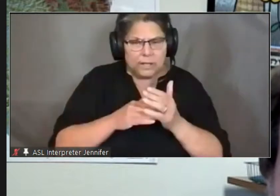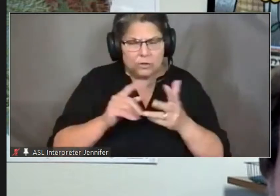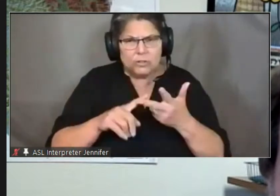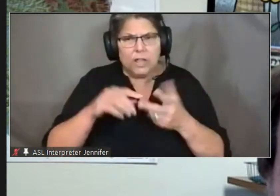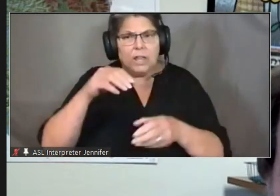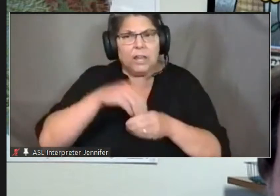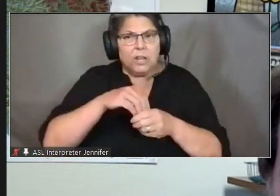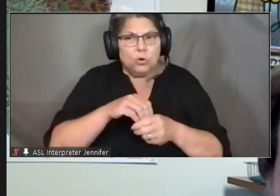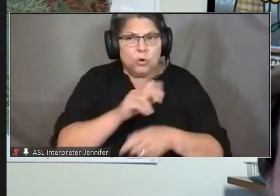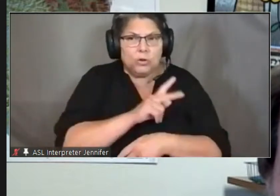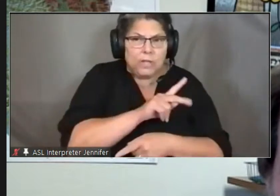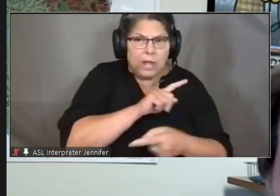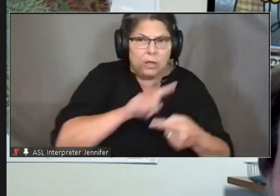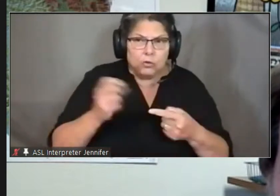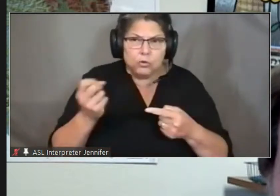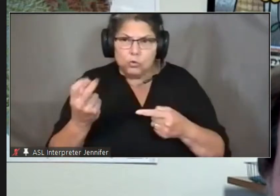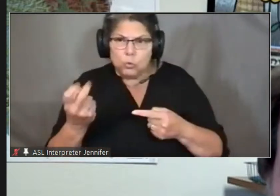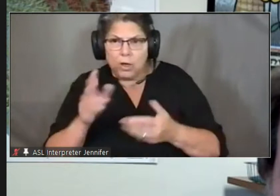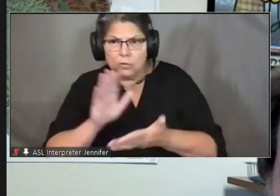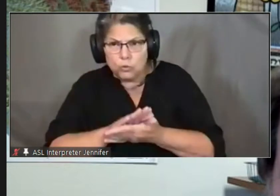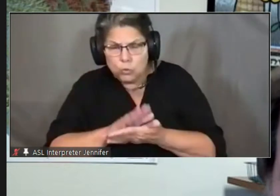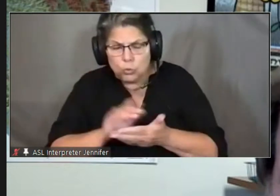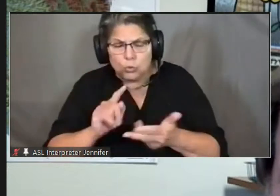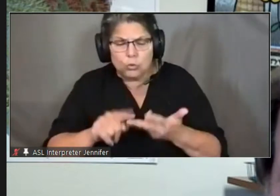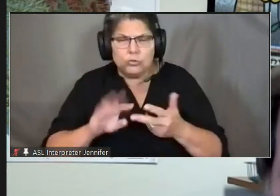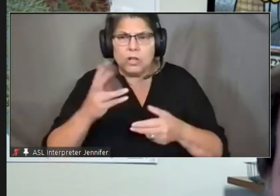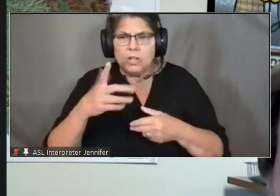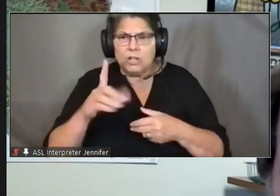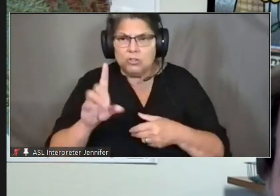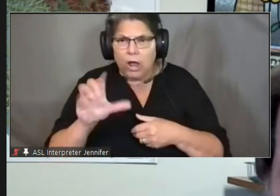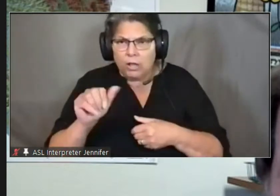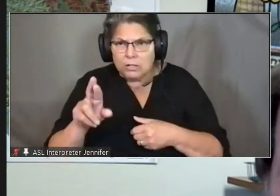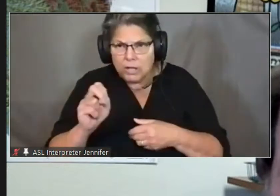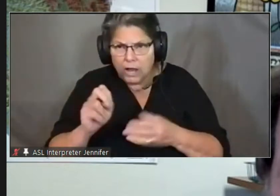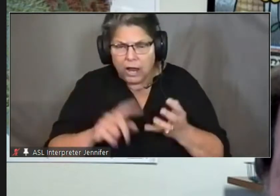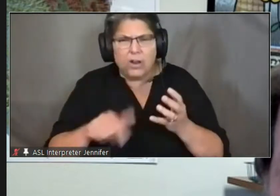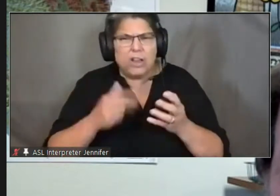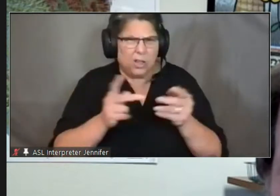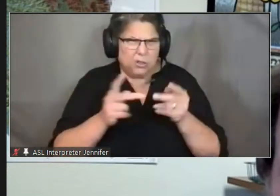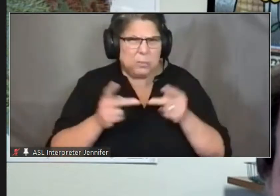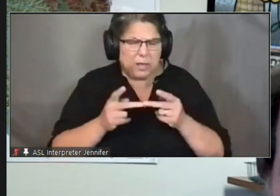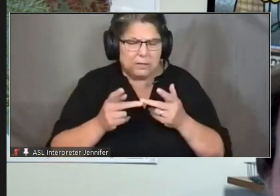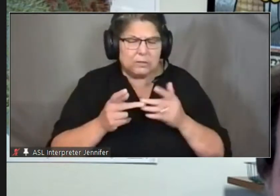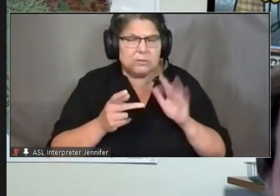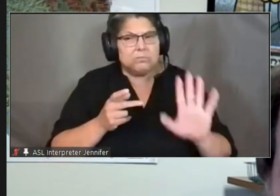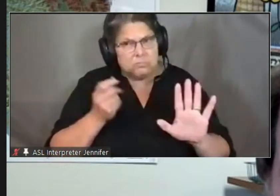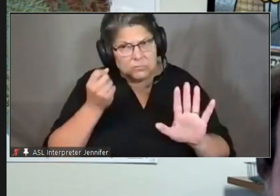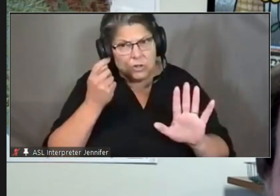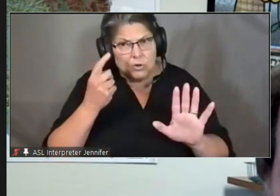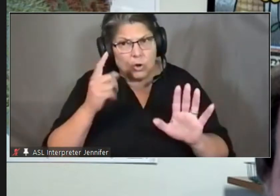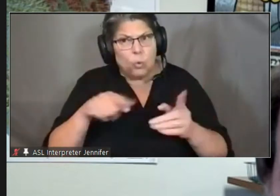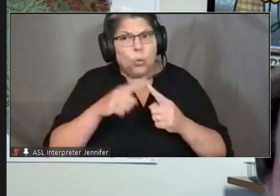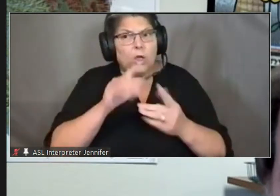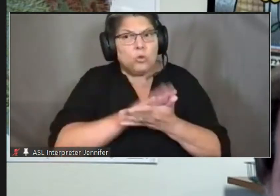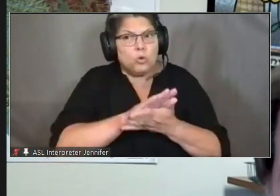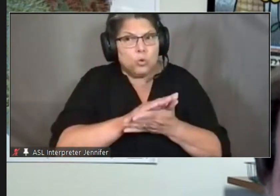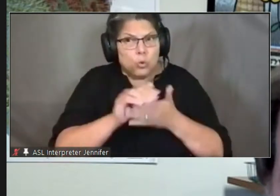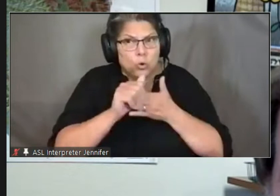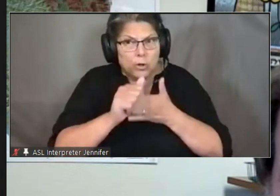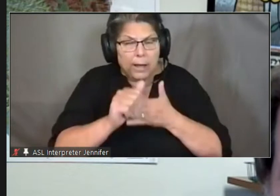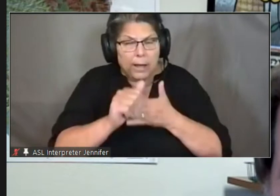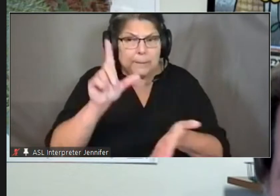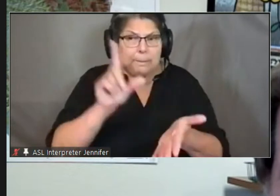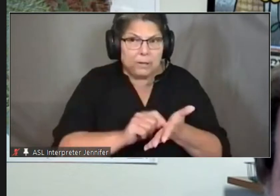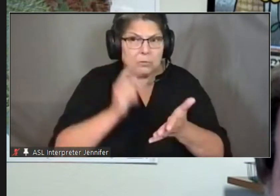K-12 schools and childcare and other youth settings. Now, that may change when the school guidances are published at the